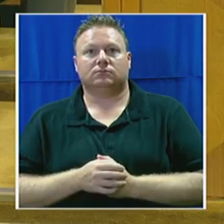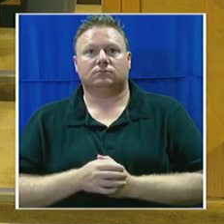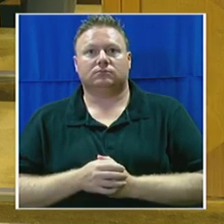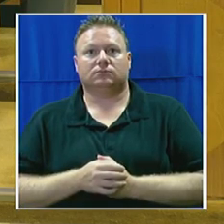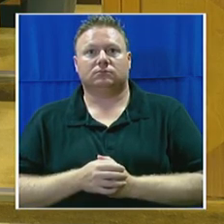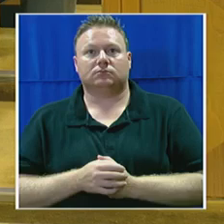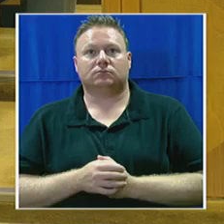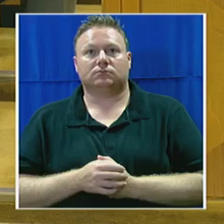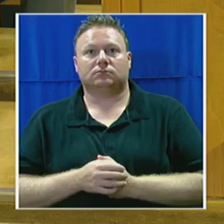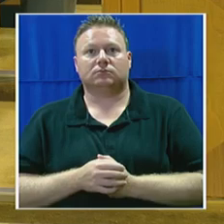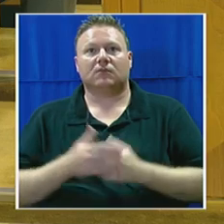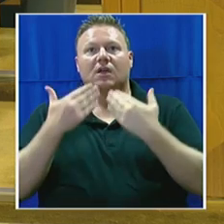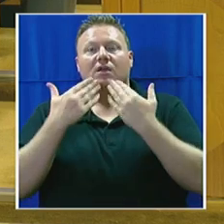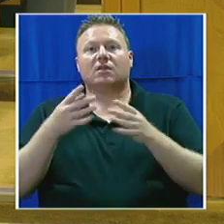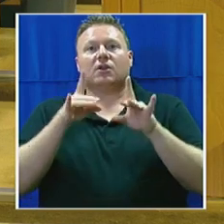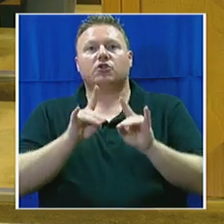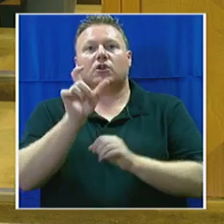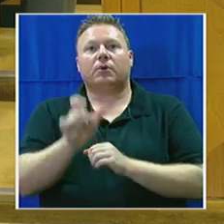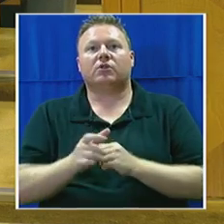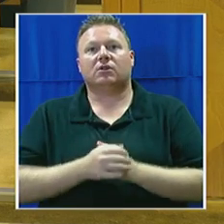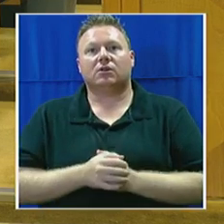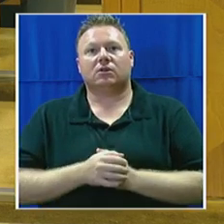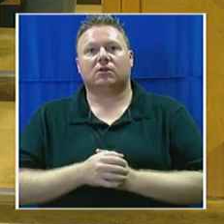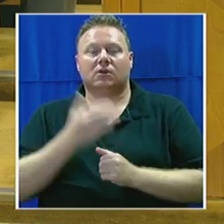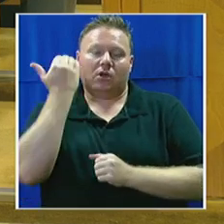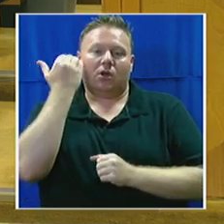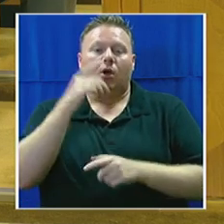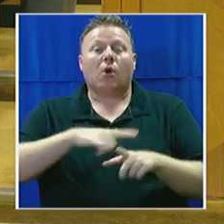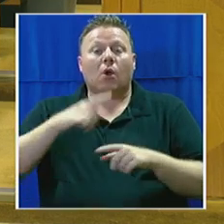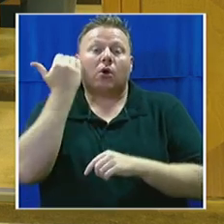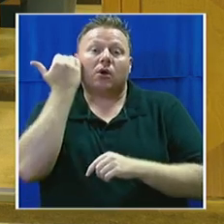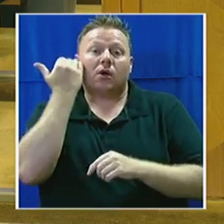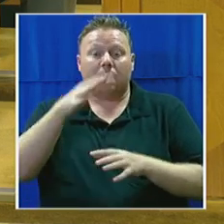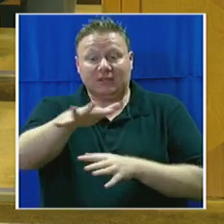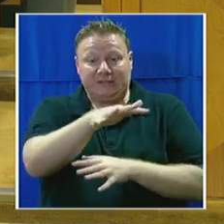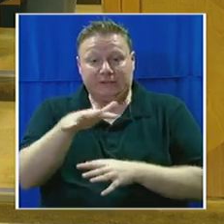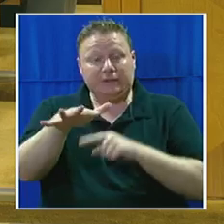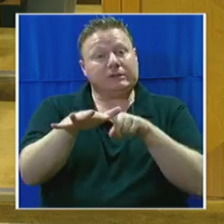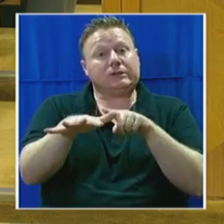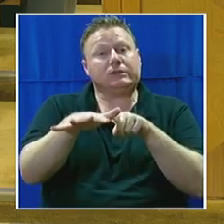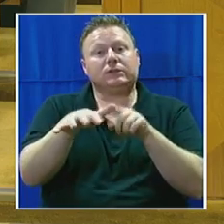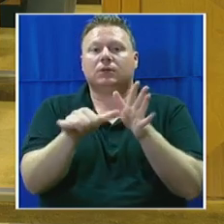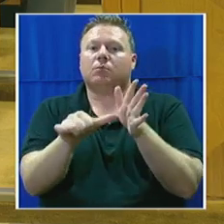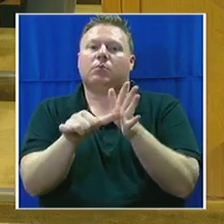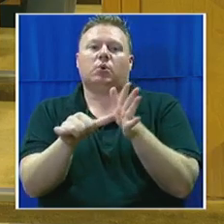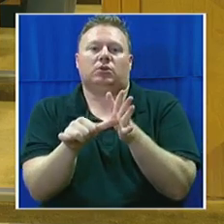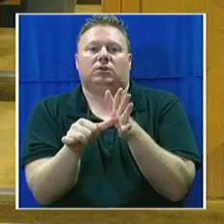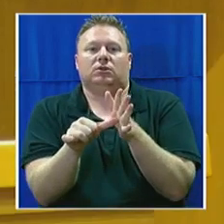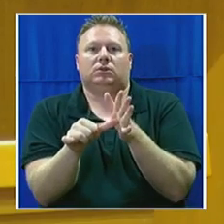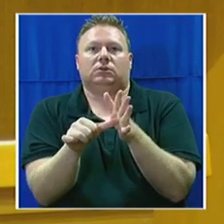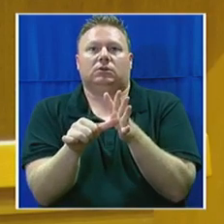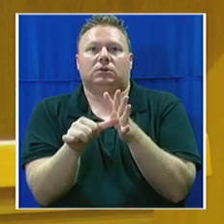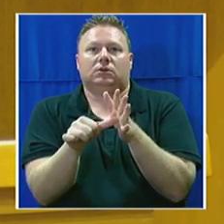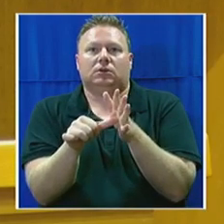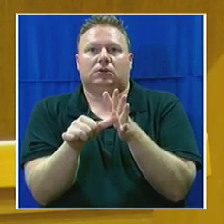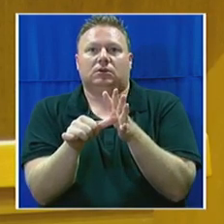Thank you very much, Chairperson. Local government sphere is one of the very important sphere of government. It is